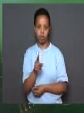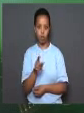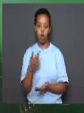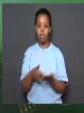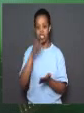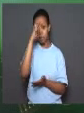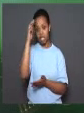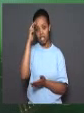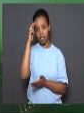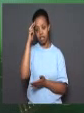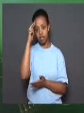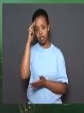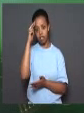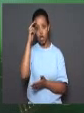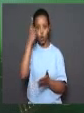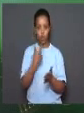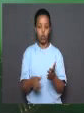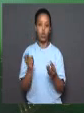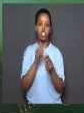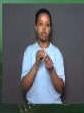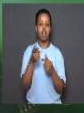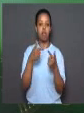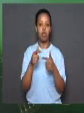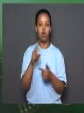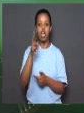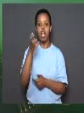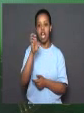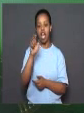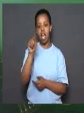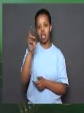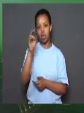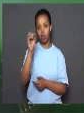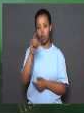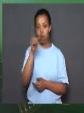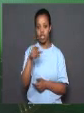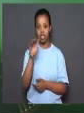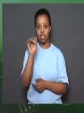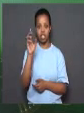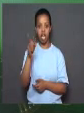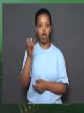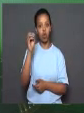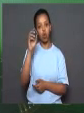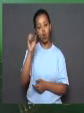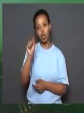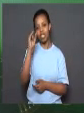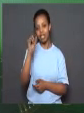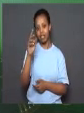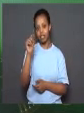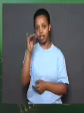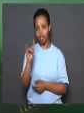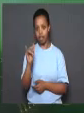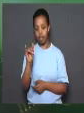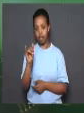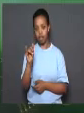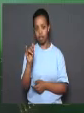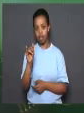the resulting increase in heterozygosity is what causes the phenomenon of